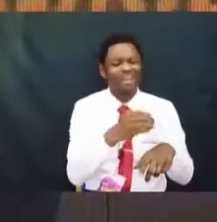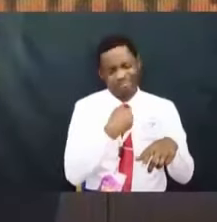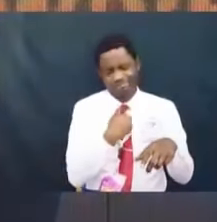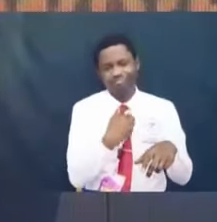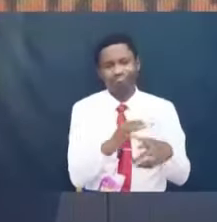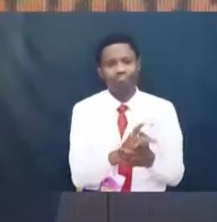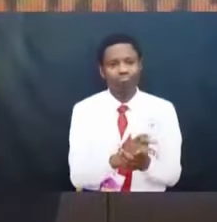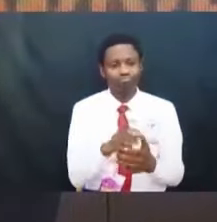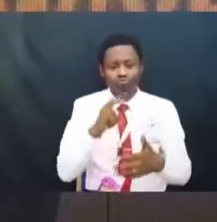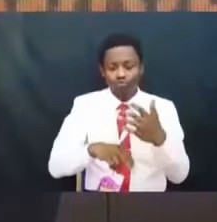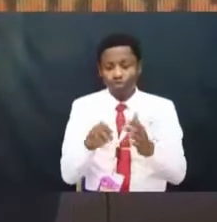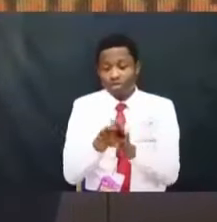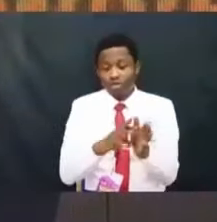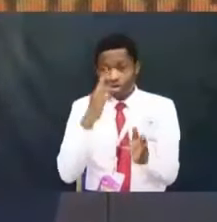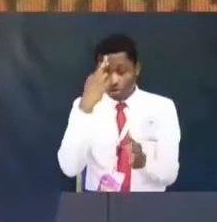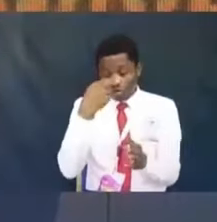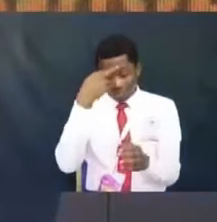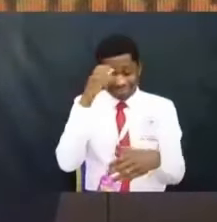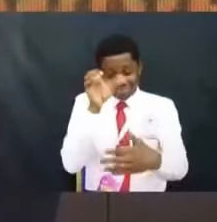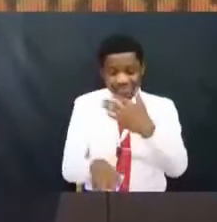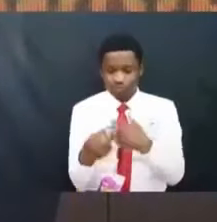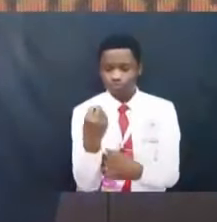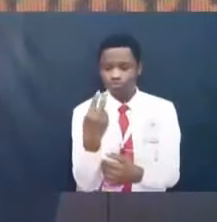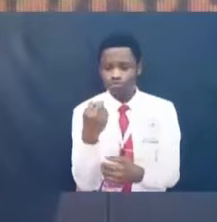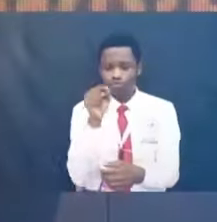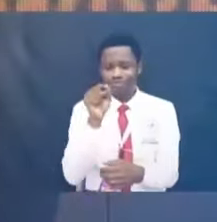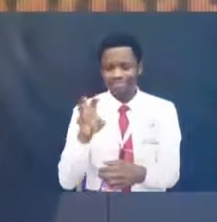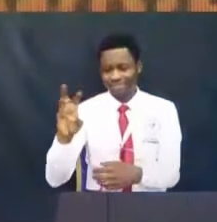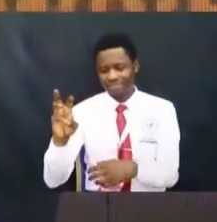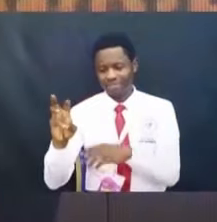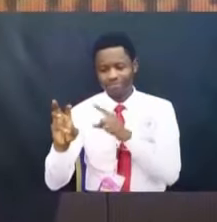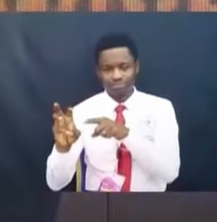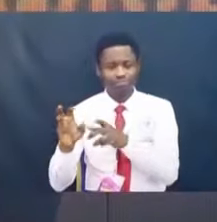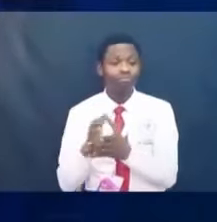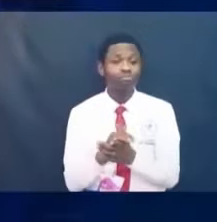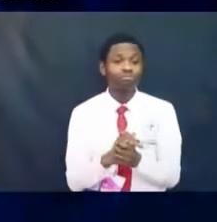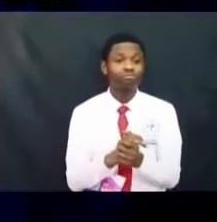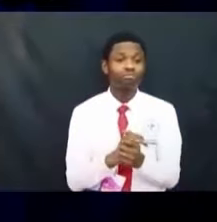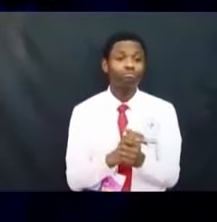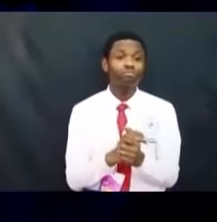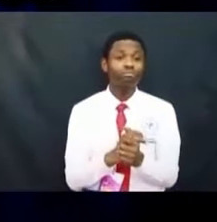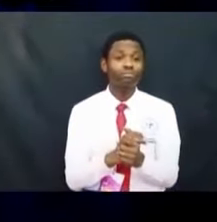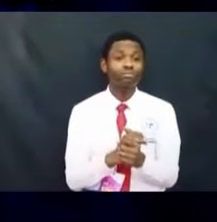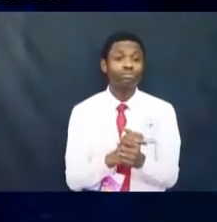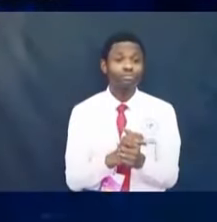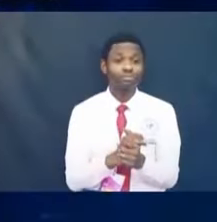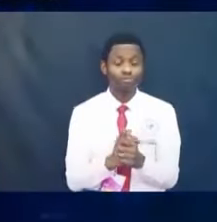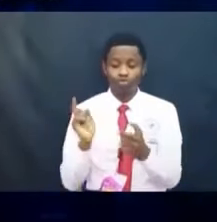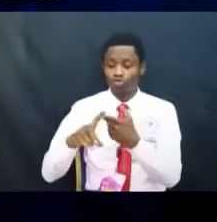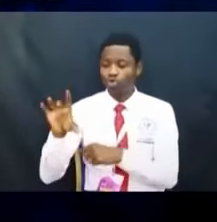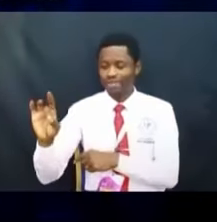Shall we turn to Romans 12, verse 6, please? Romans 12, 6 to